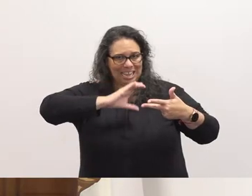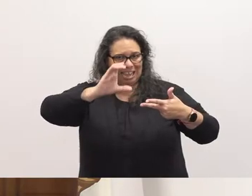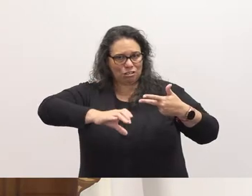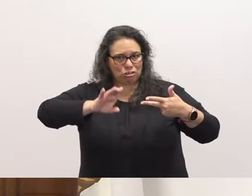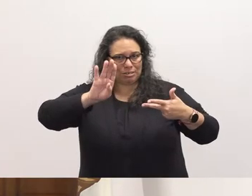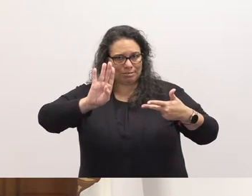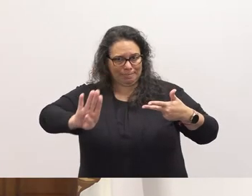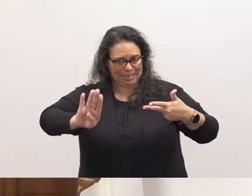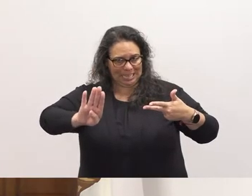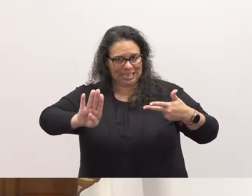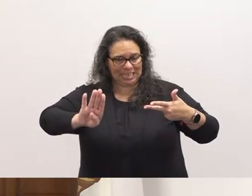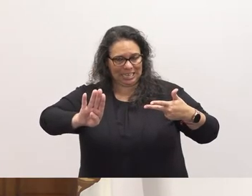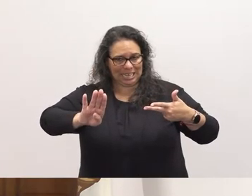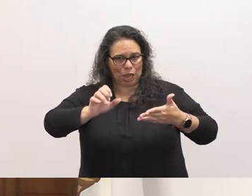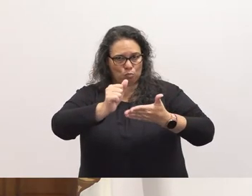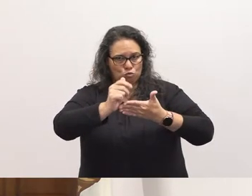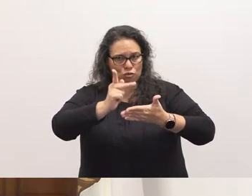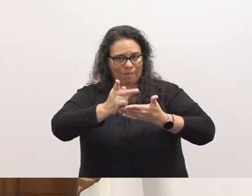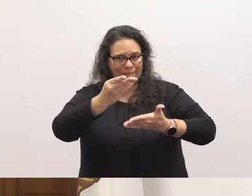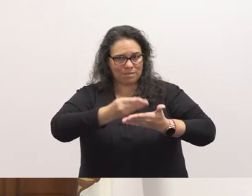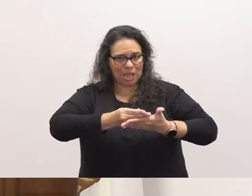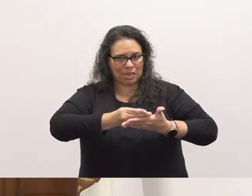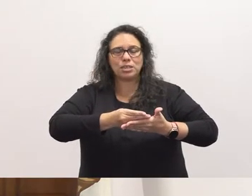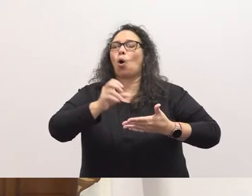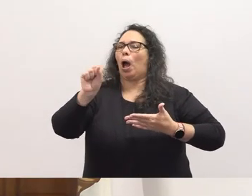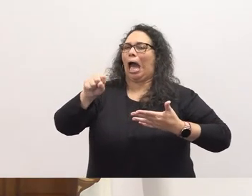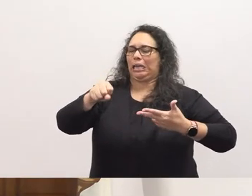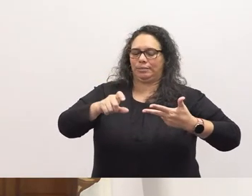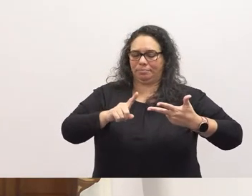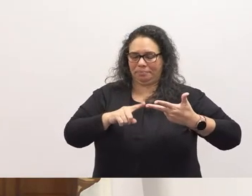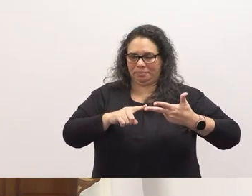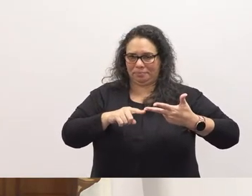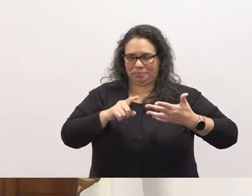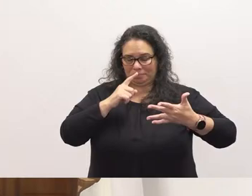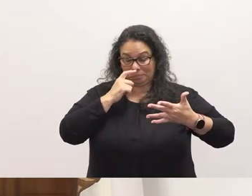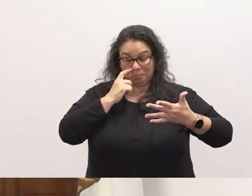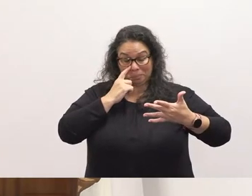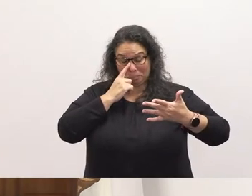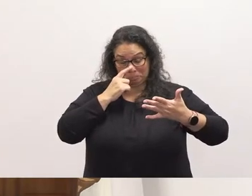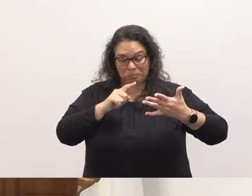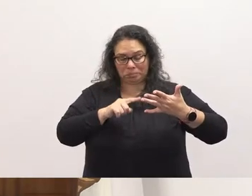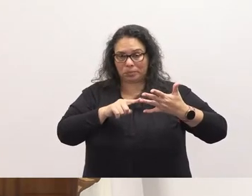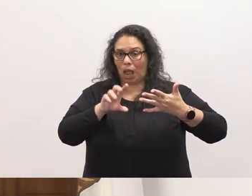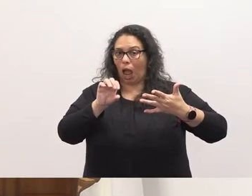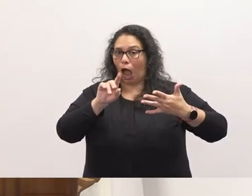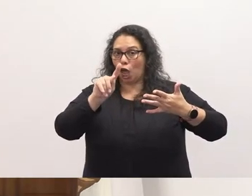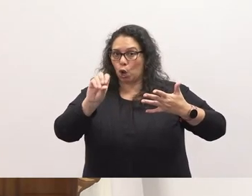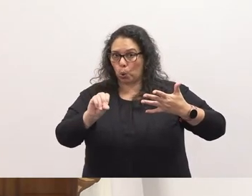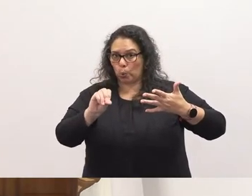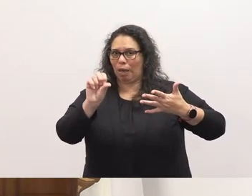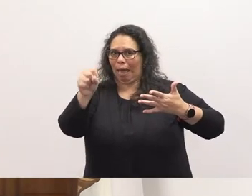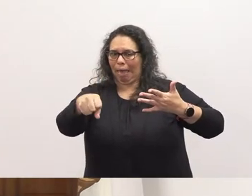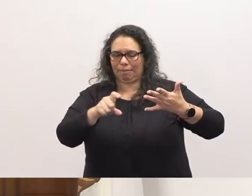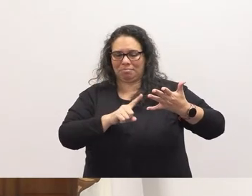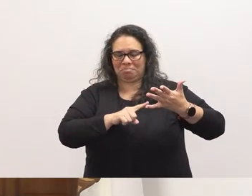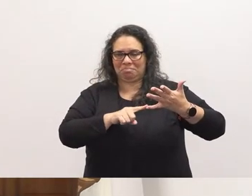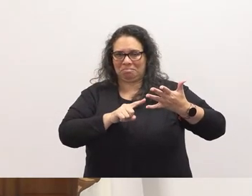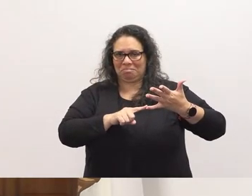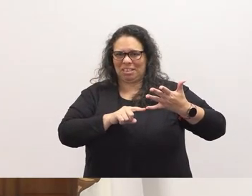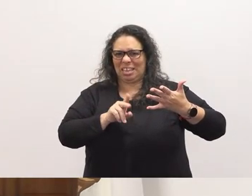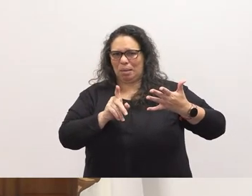calendar B. The approval of finance? Okay, aye. And Member Otto? Aye. Okay, that